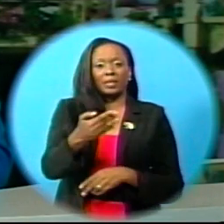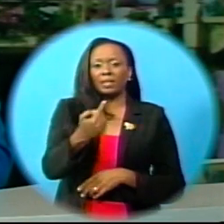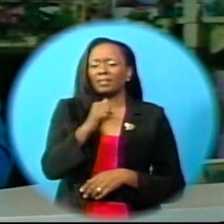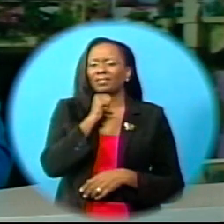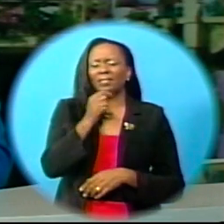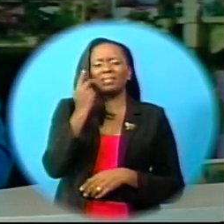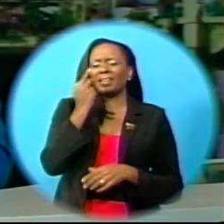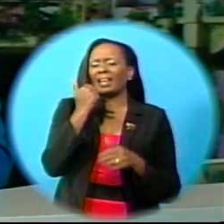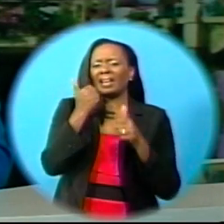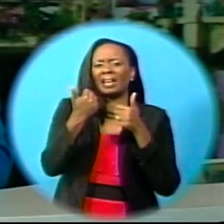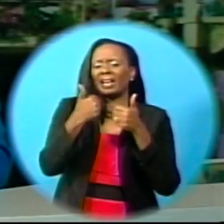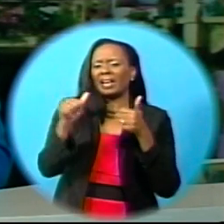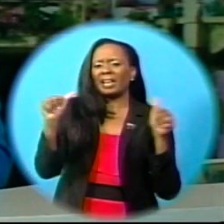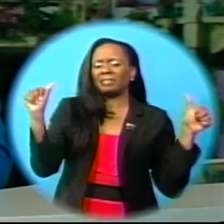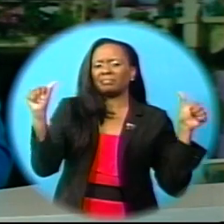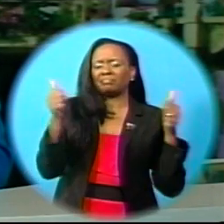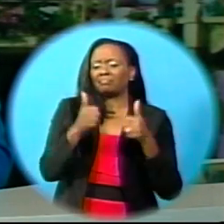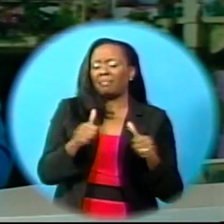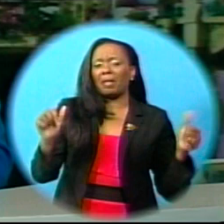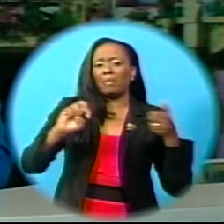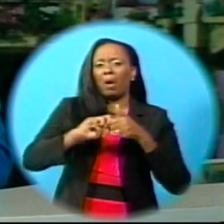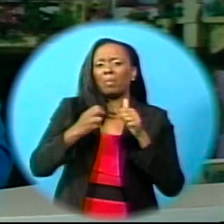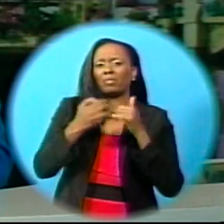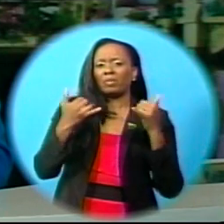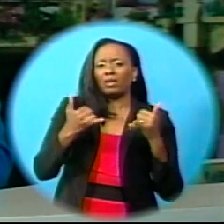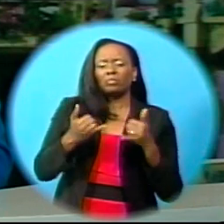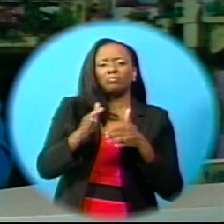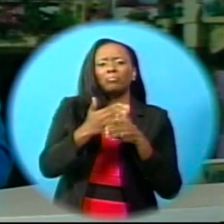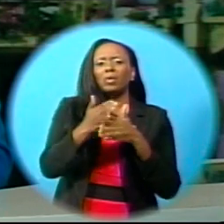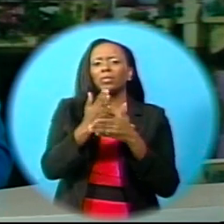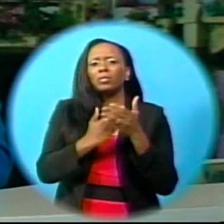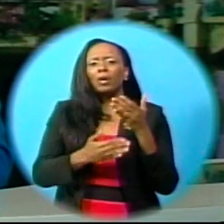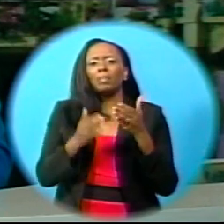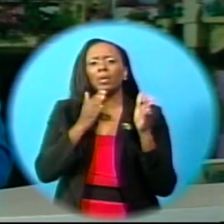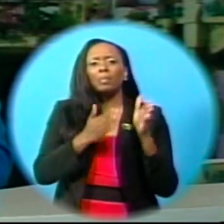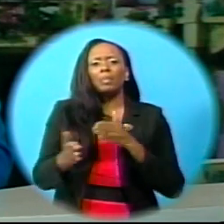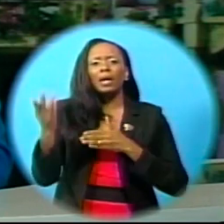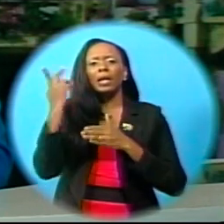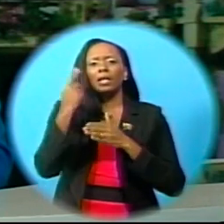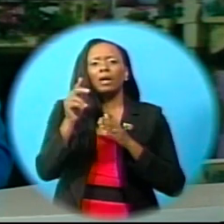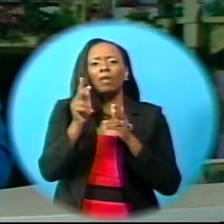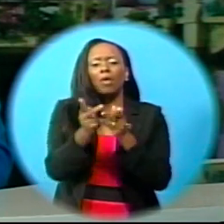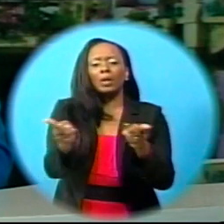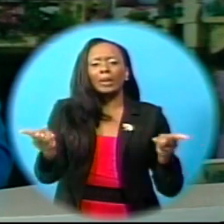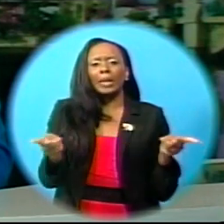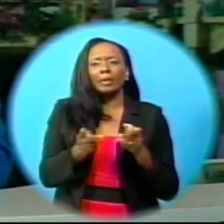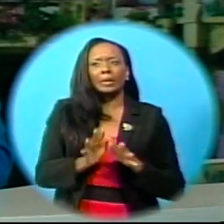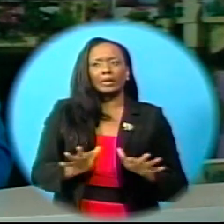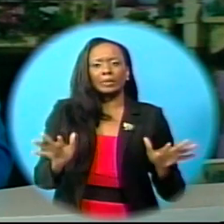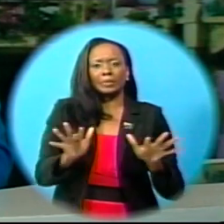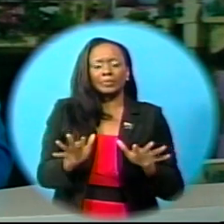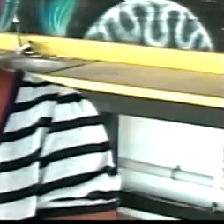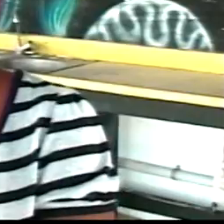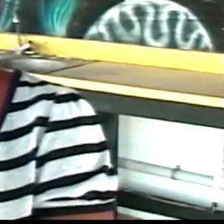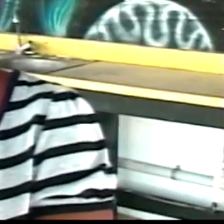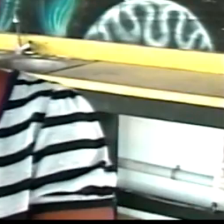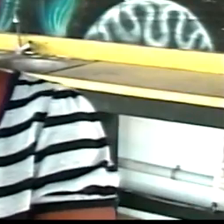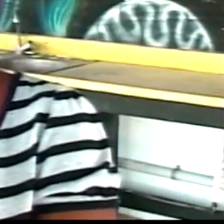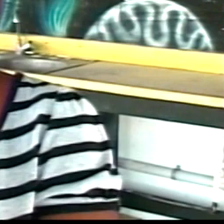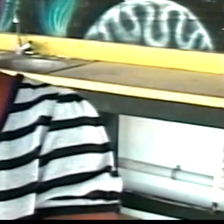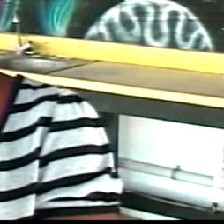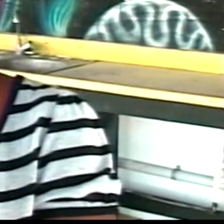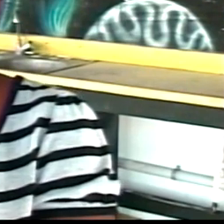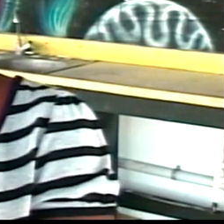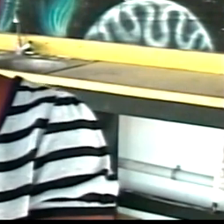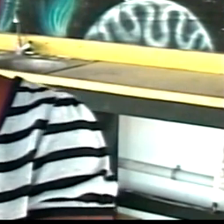any challenges at the moment. She also shared some of the plans for the venue's layout. The event will be held